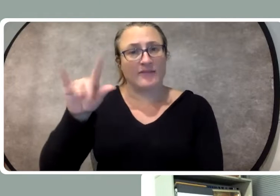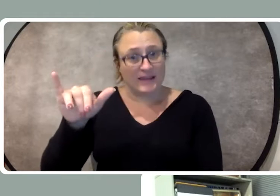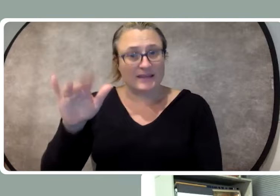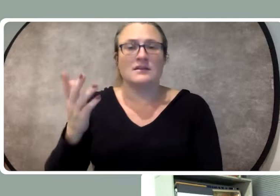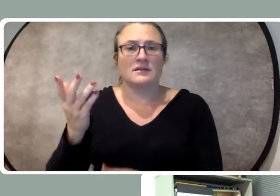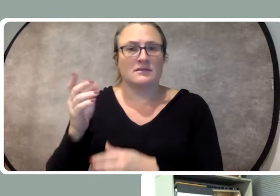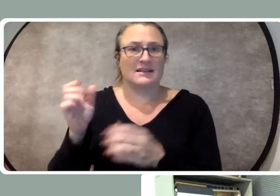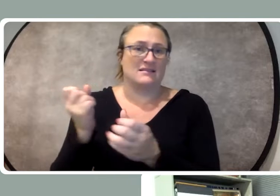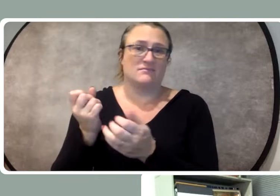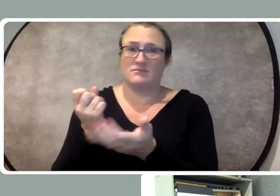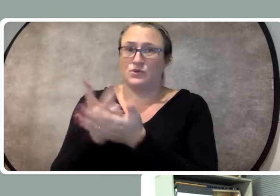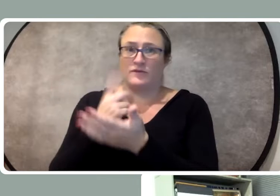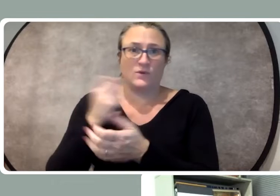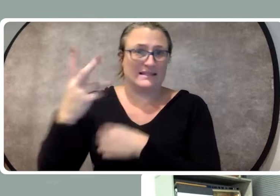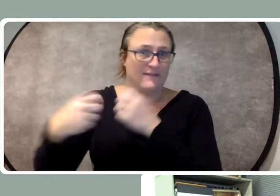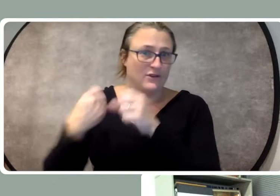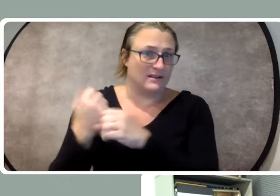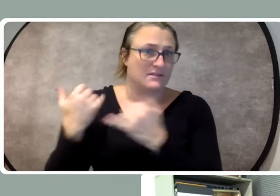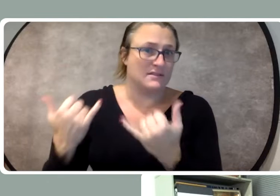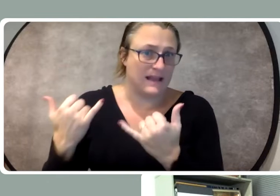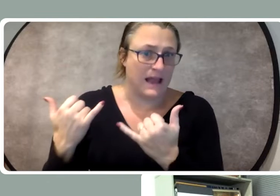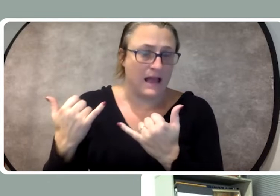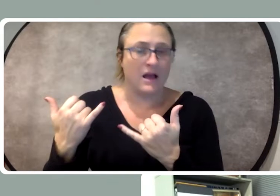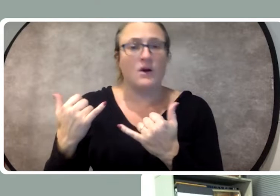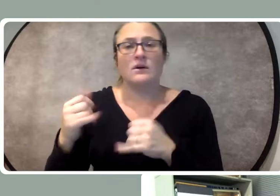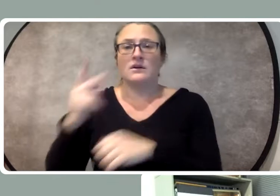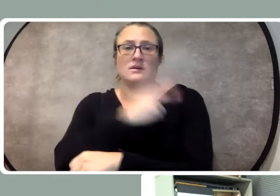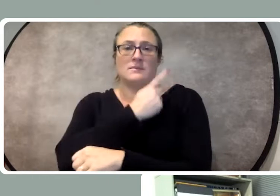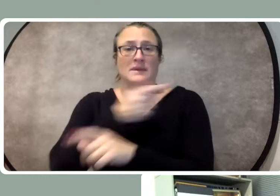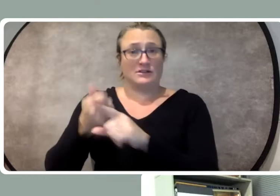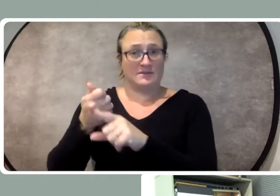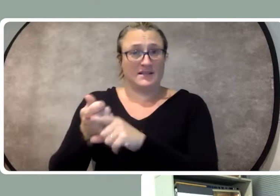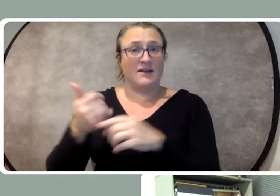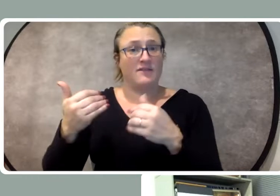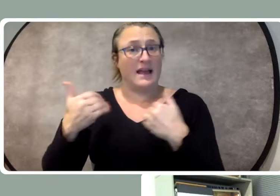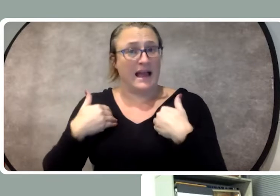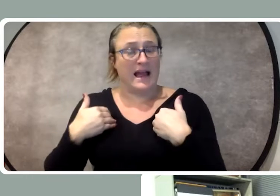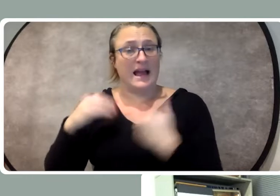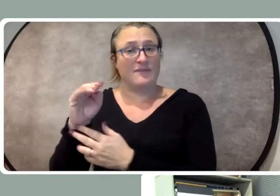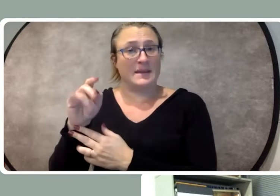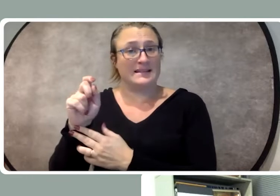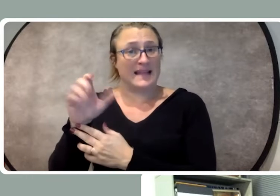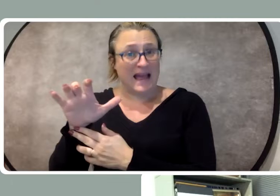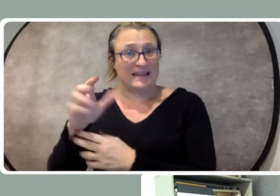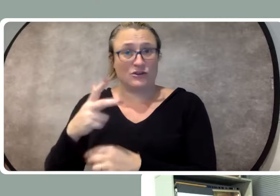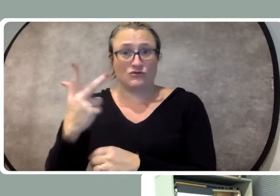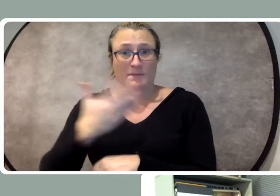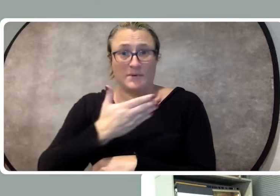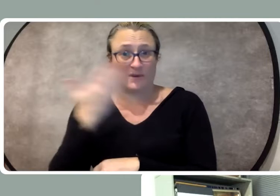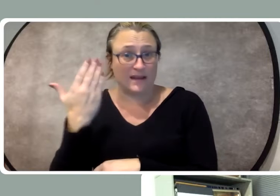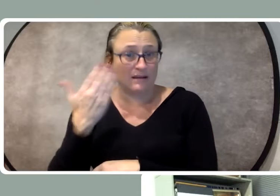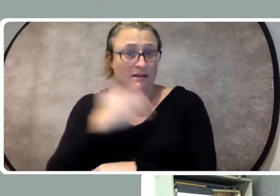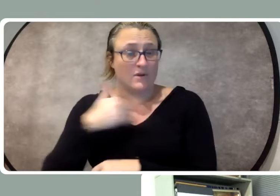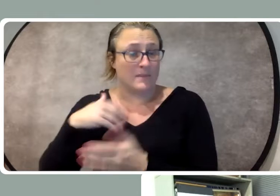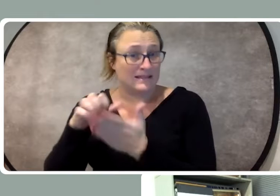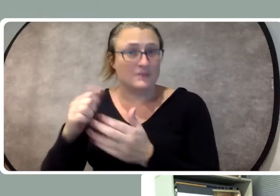and also leads to patients with metastatic triple negative breast cancer living longer when given this medication.